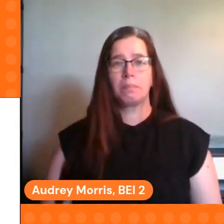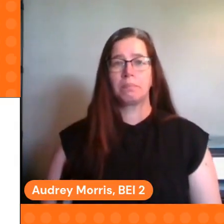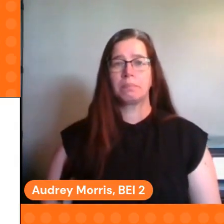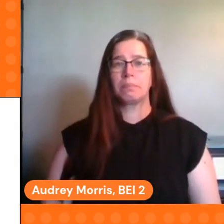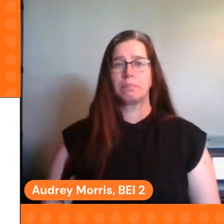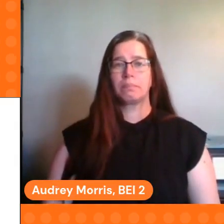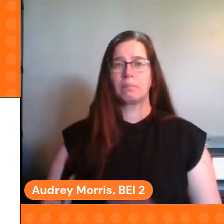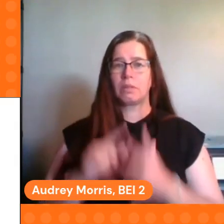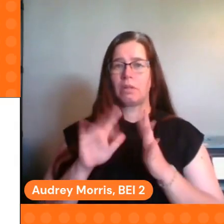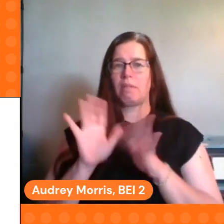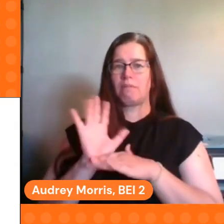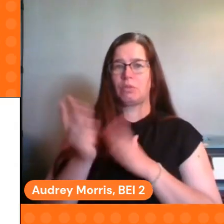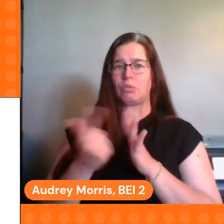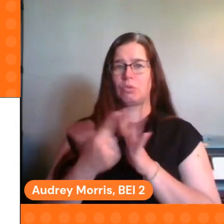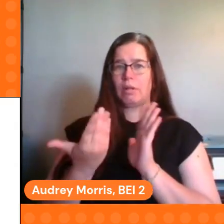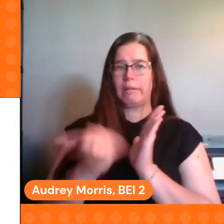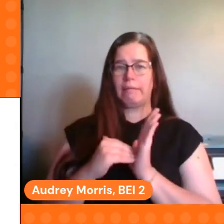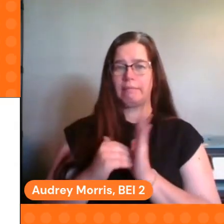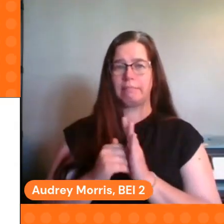Individual Vietnamese students are